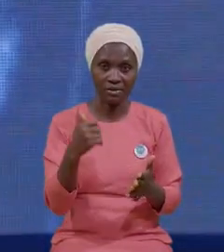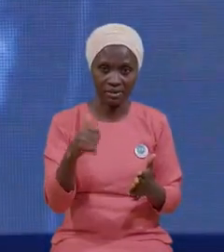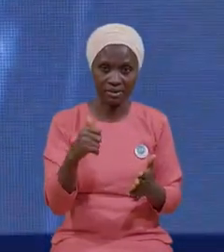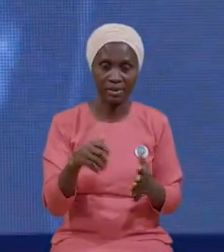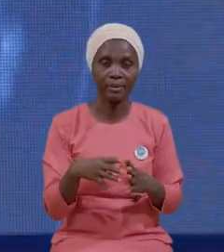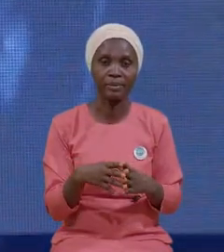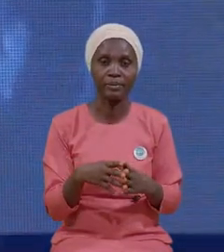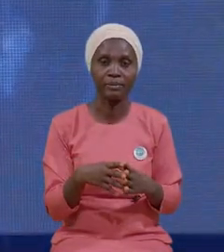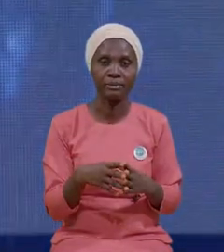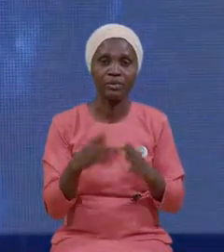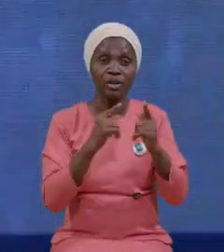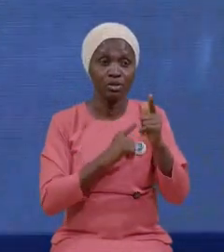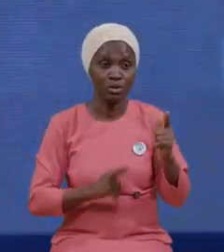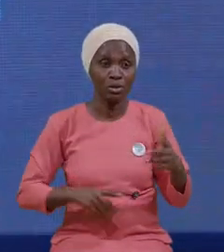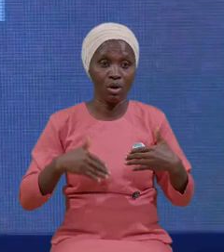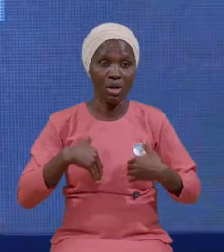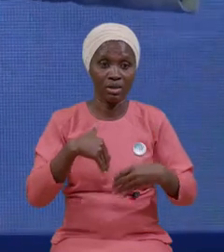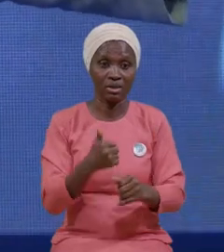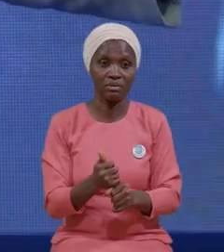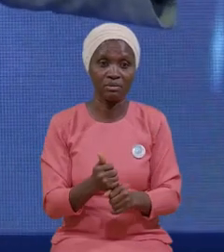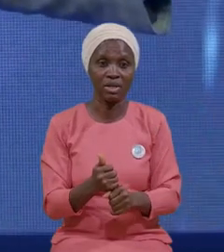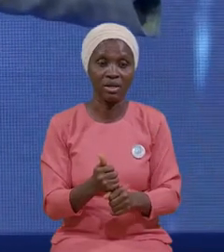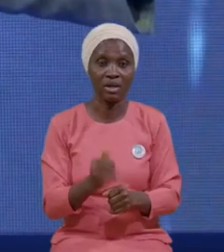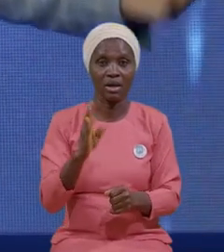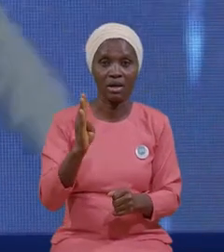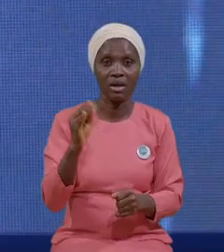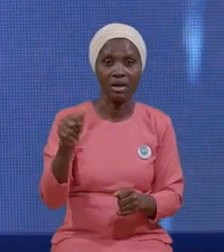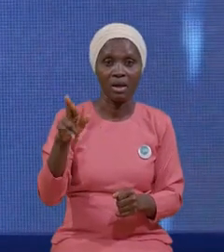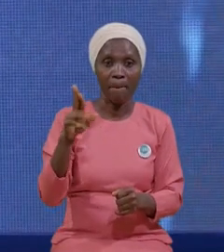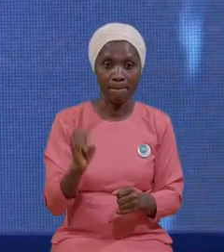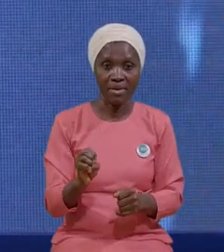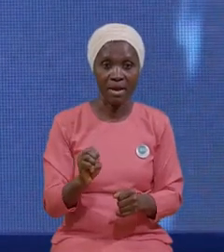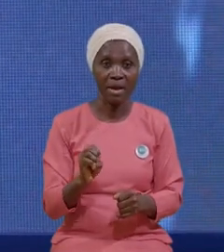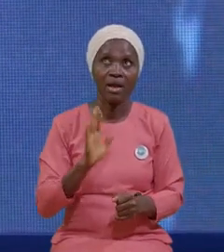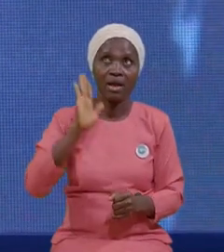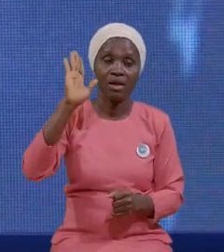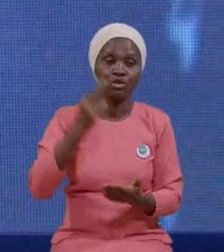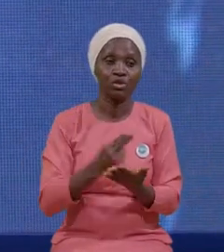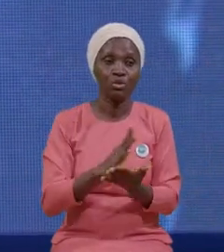The Lord has made bare his holy arm